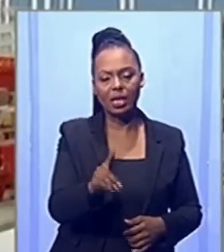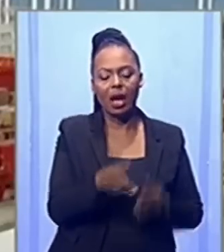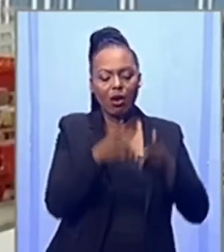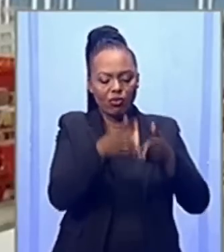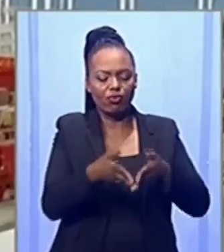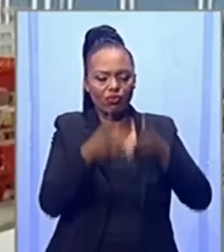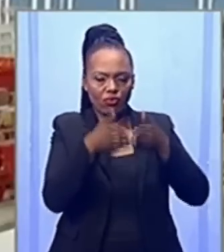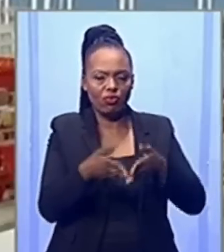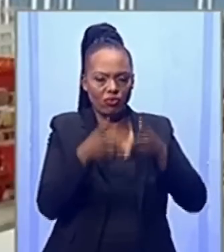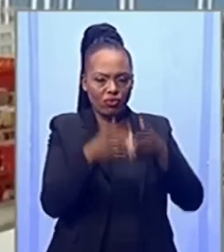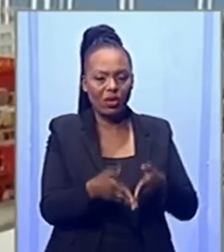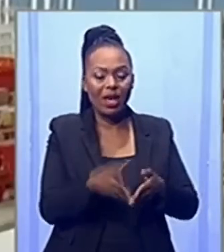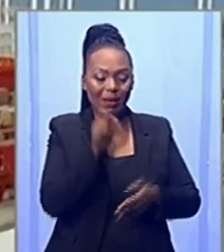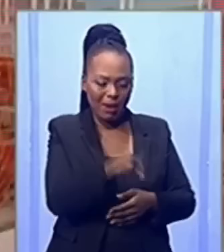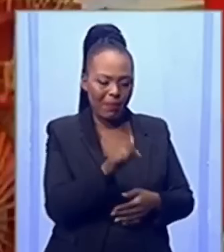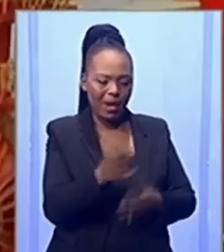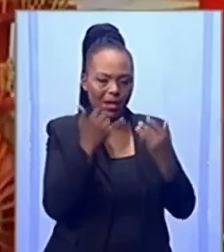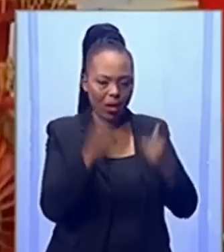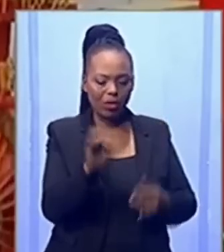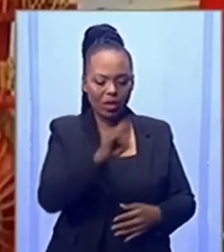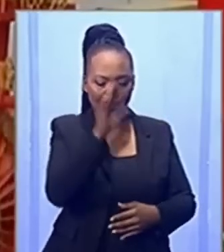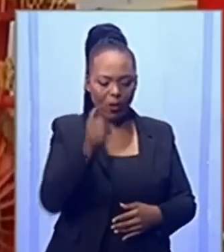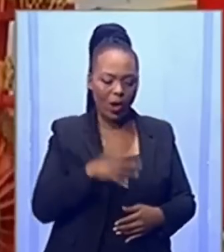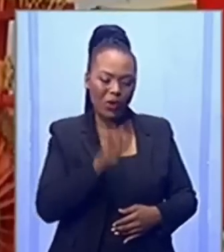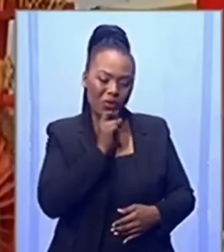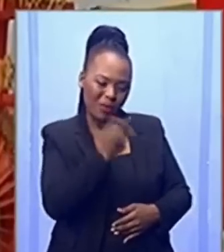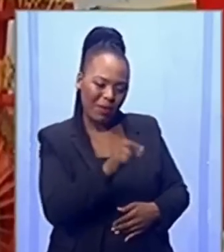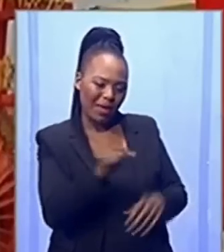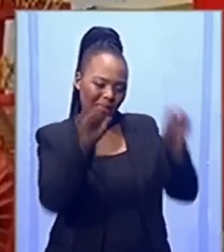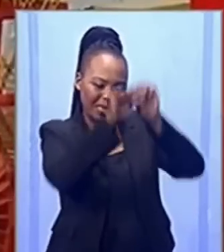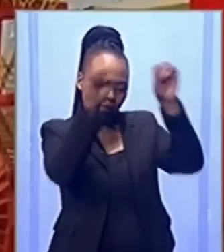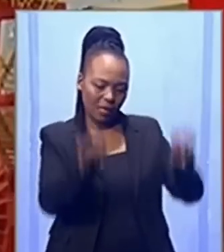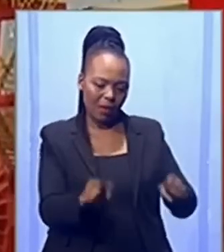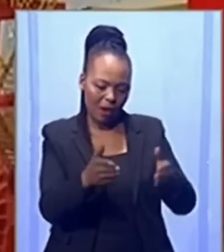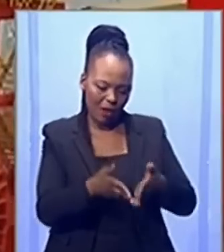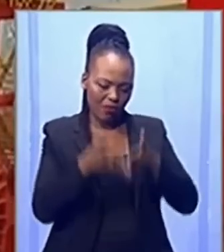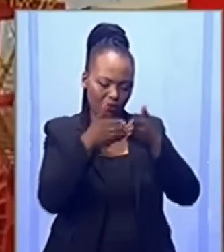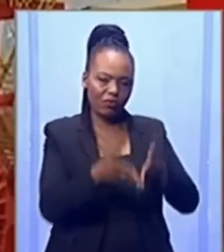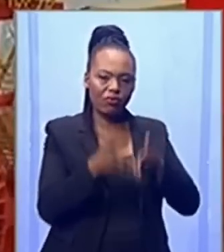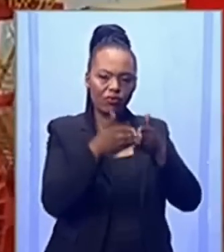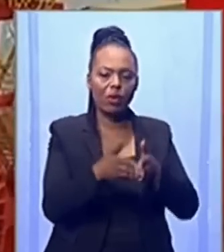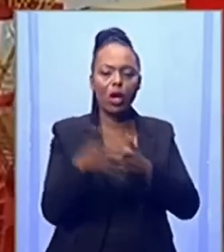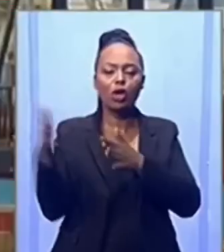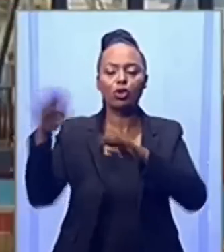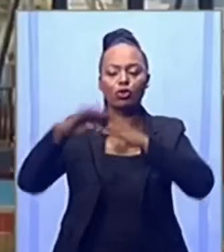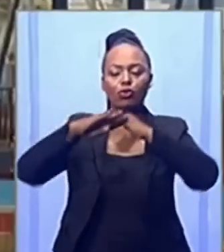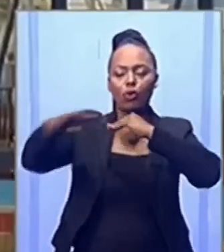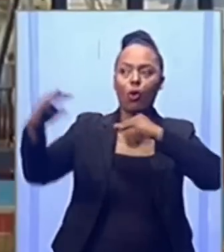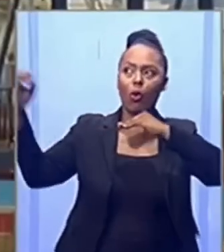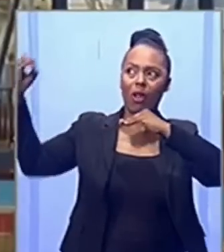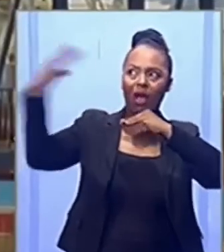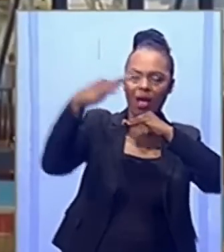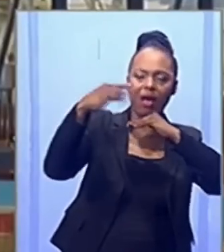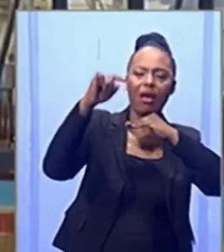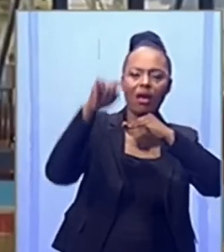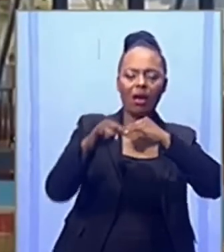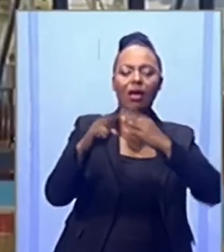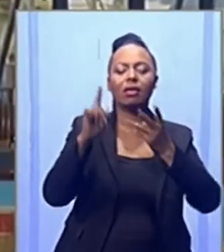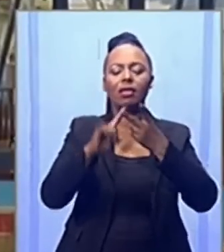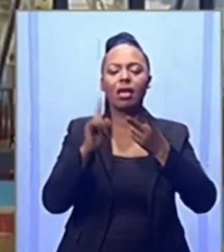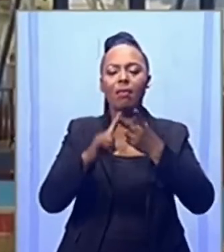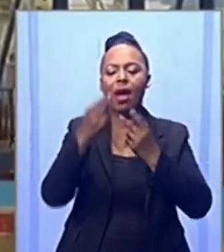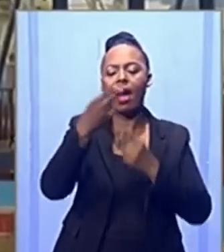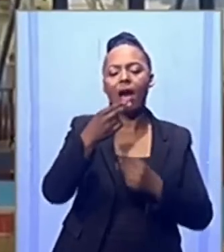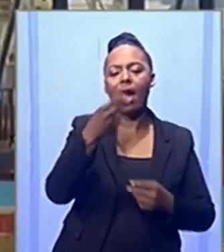ya Afrika Borwa e rata gore e šomiše nuclear solar hydro jwalo e fela re